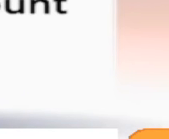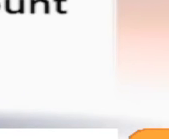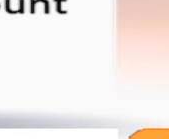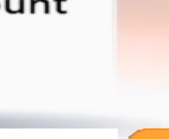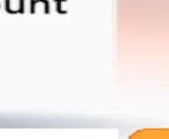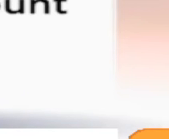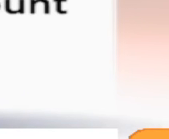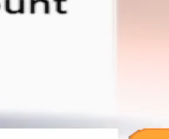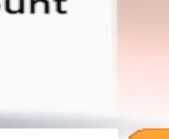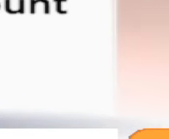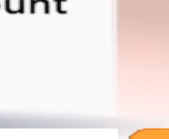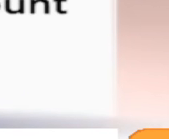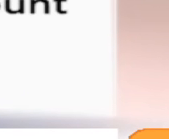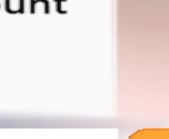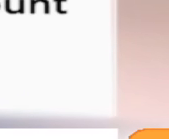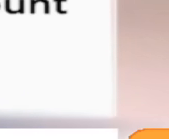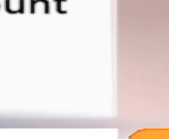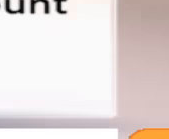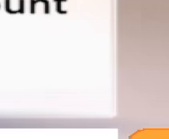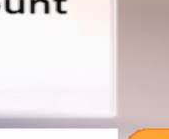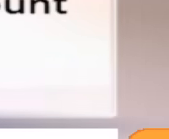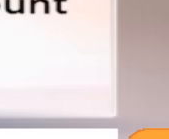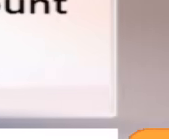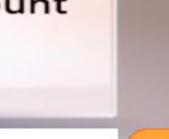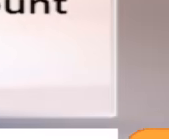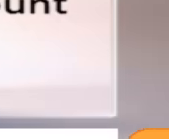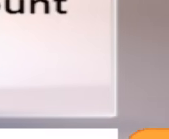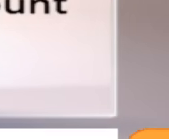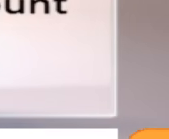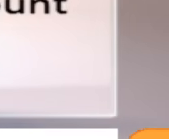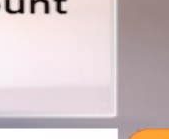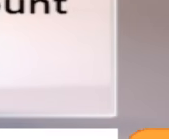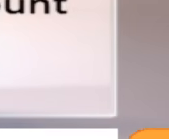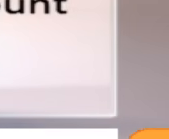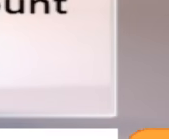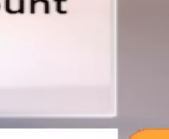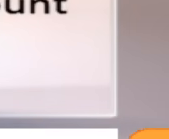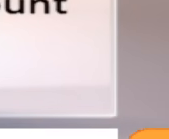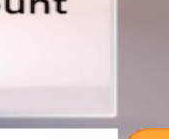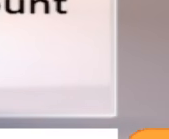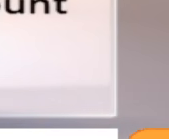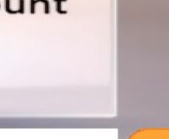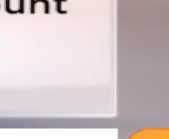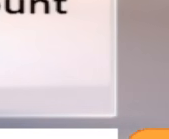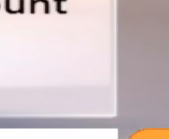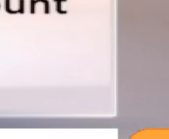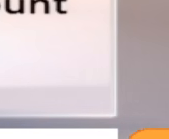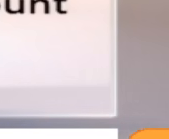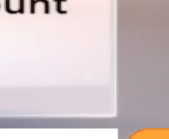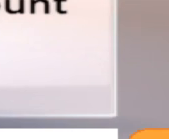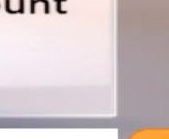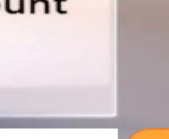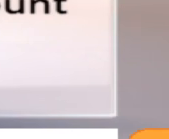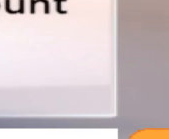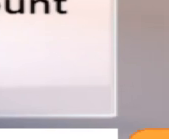in vacuo. Steve, I hope I've said that correctly. Mm. But based on filed pleadings and submissions made, Office of the Attorney General has